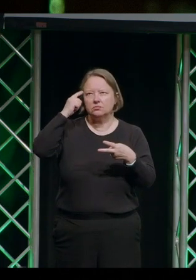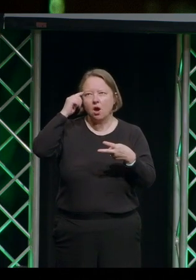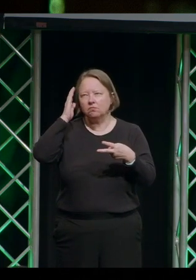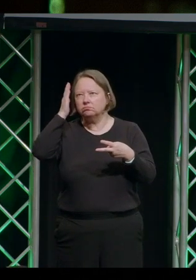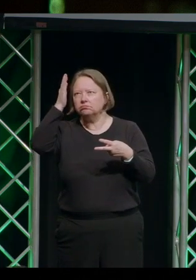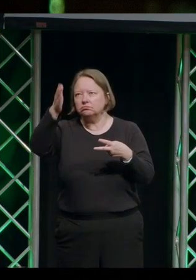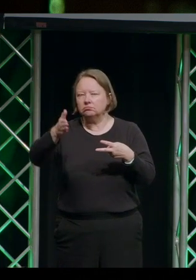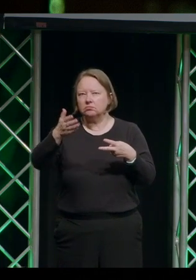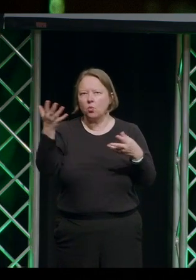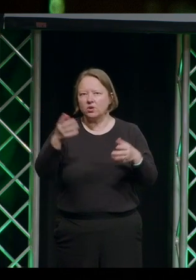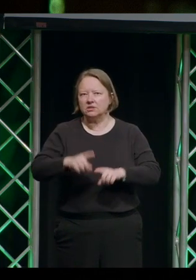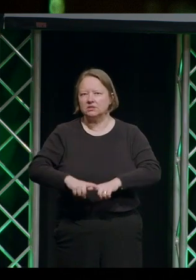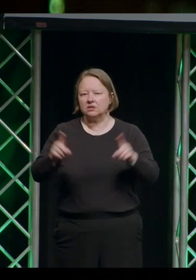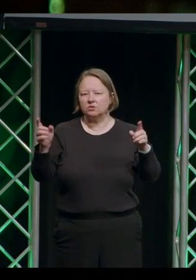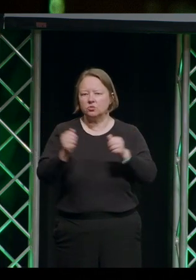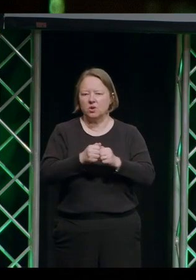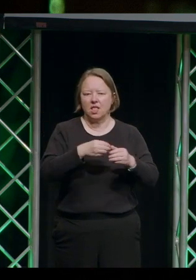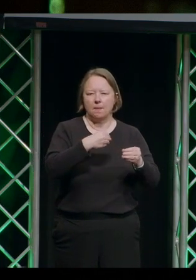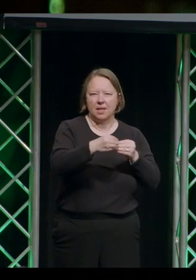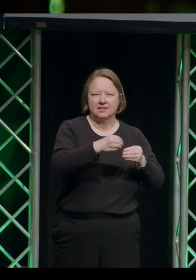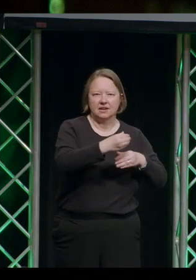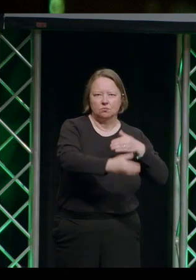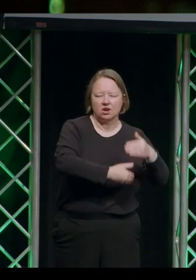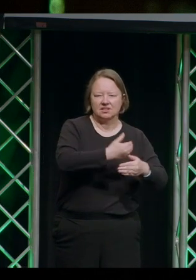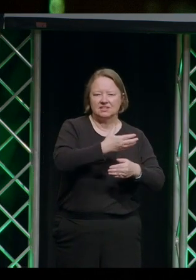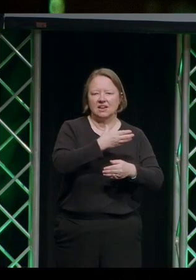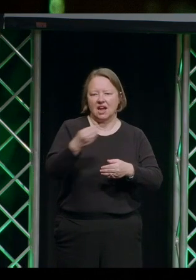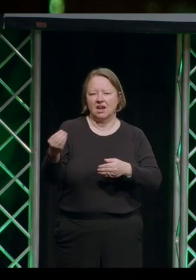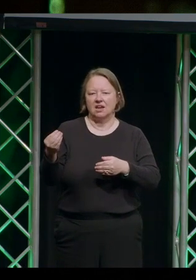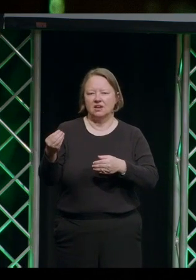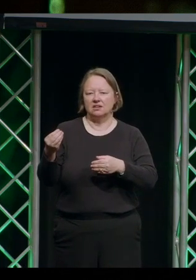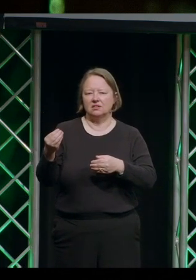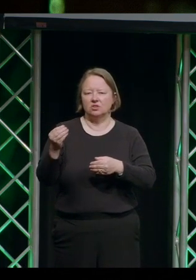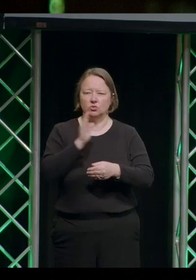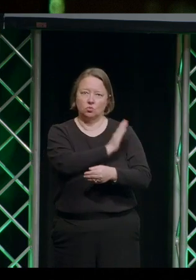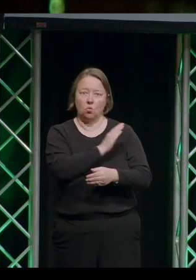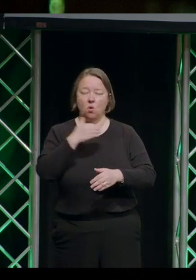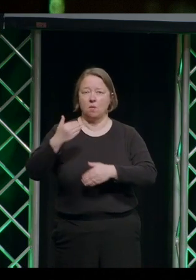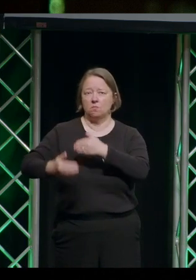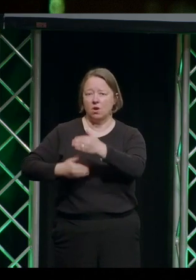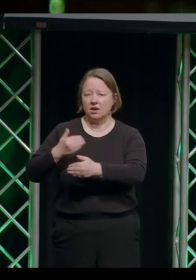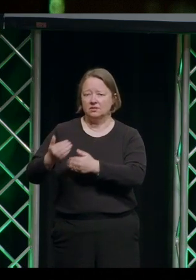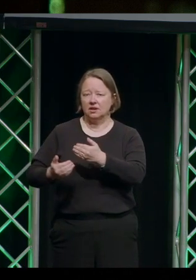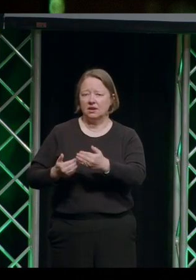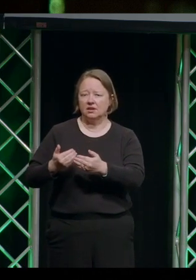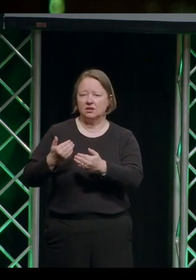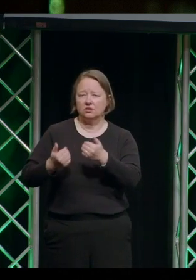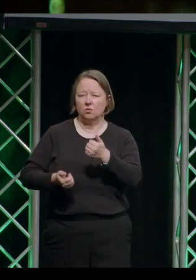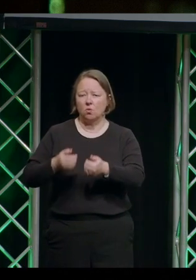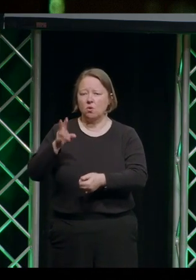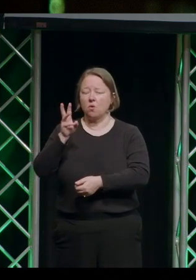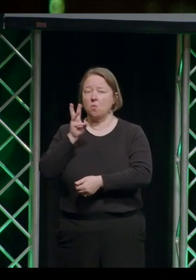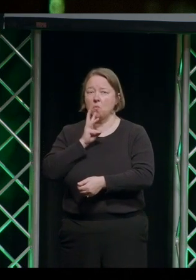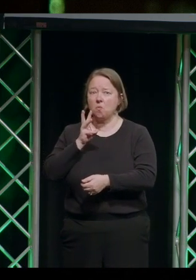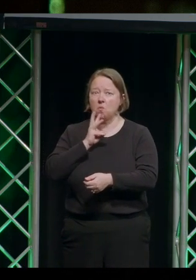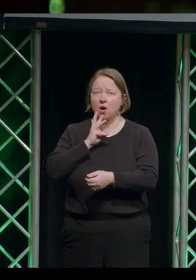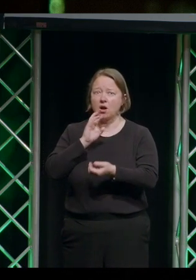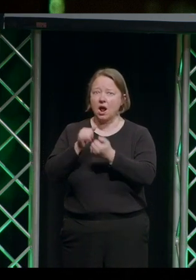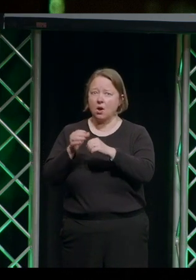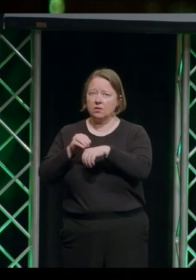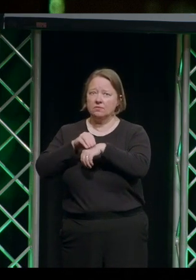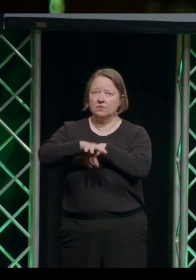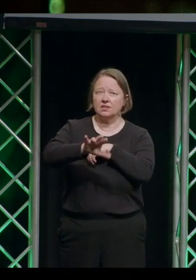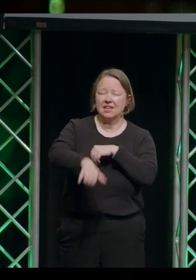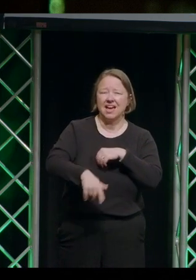difference between plastic processing and your process for water impact and